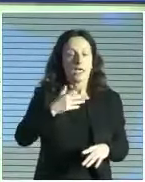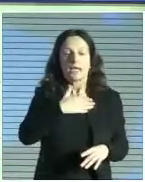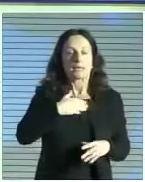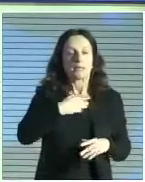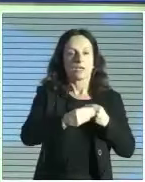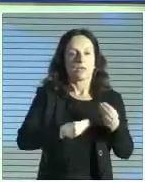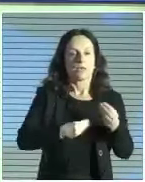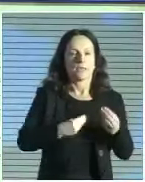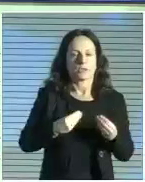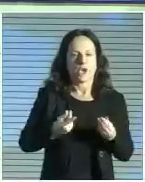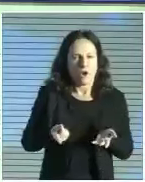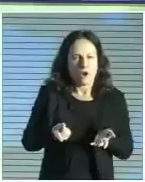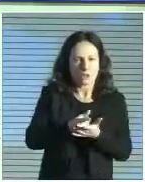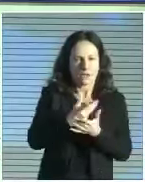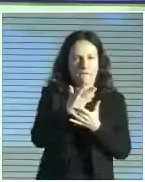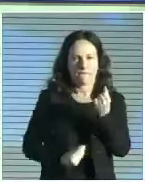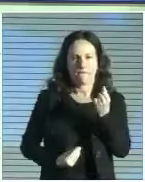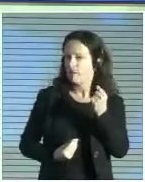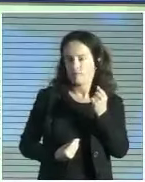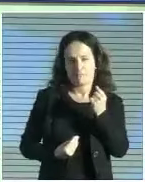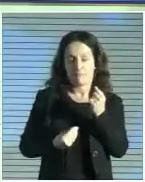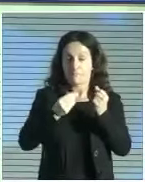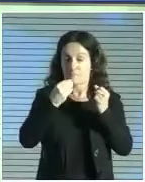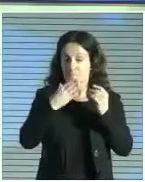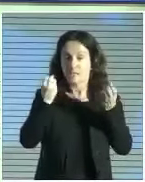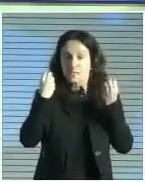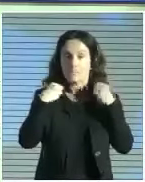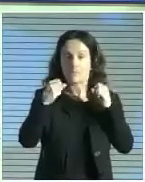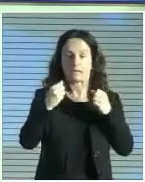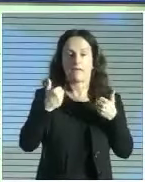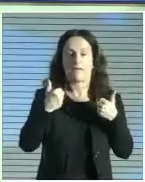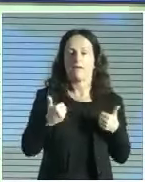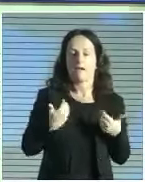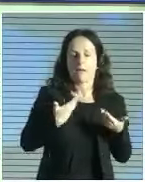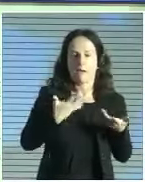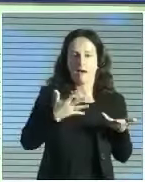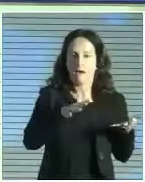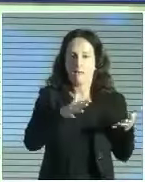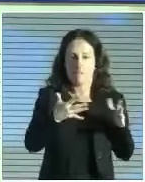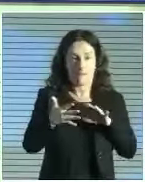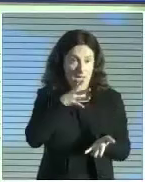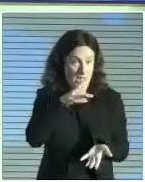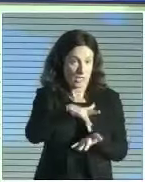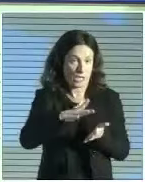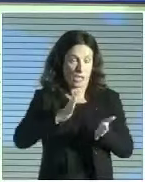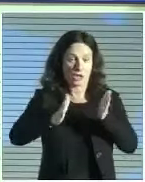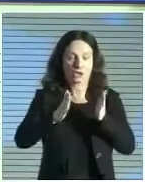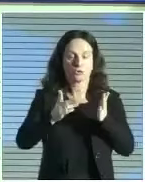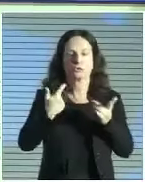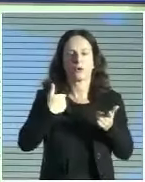all these better practices that are happening out there, we're creating a platform where we can showcase it. Does that kind of get to your